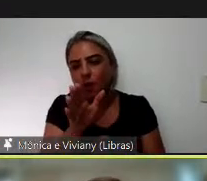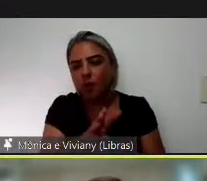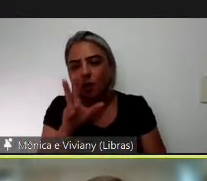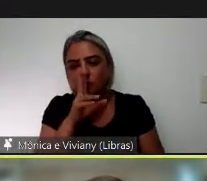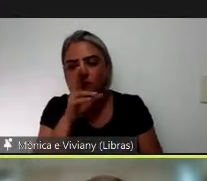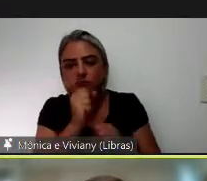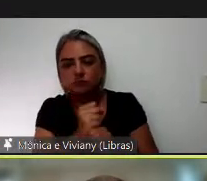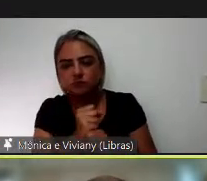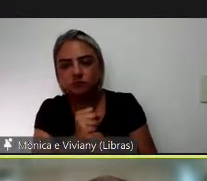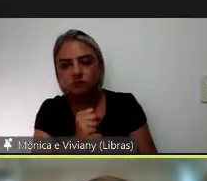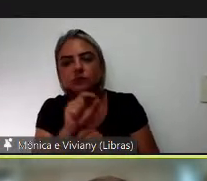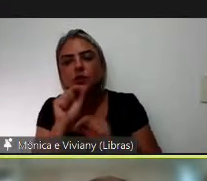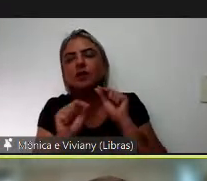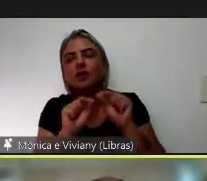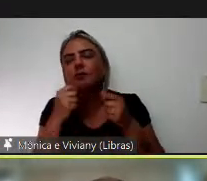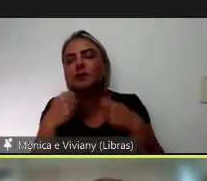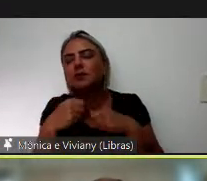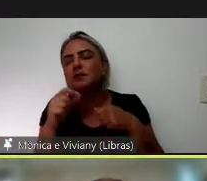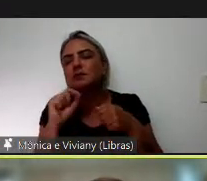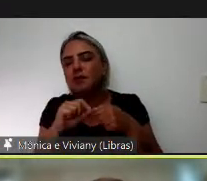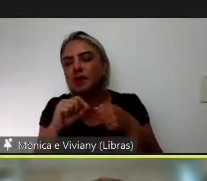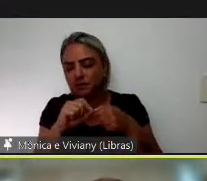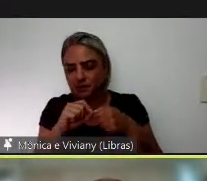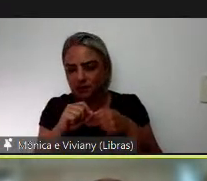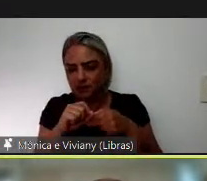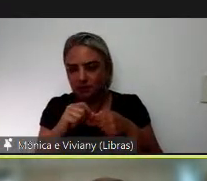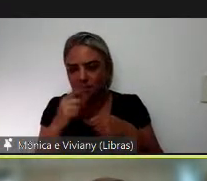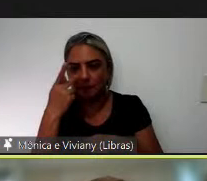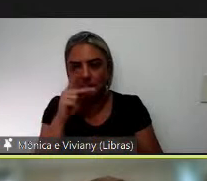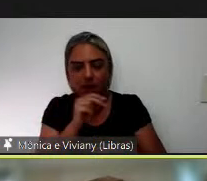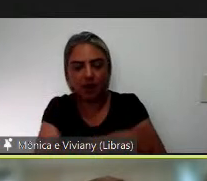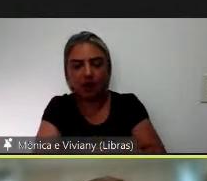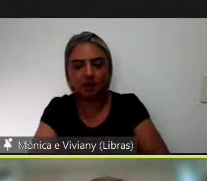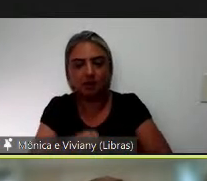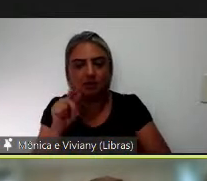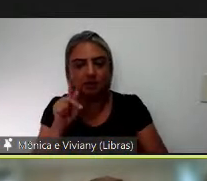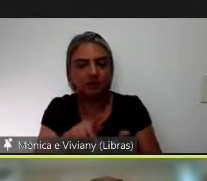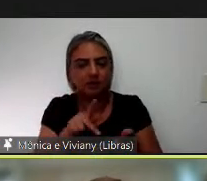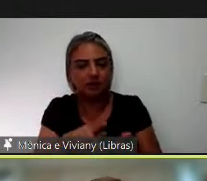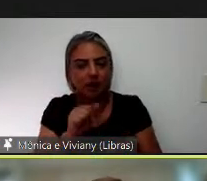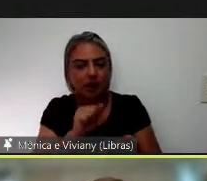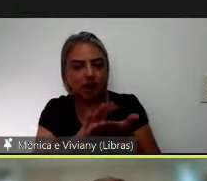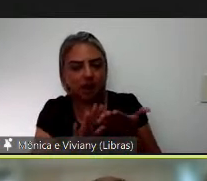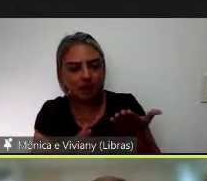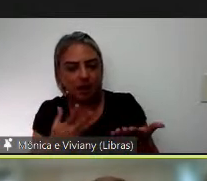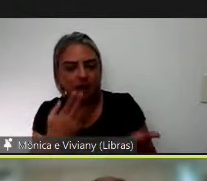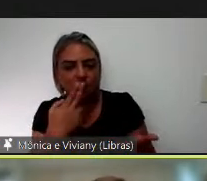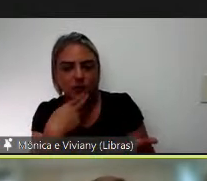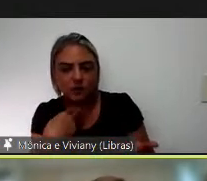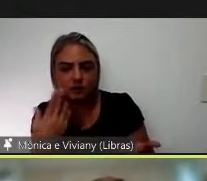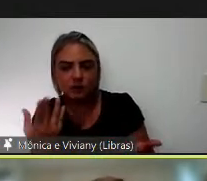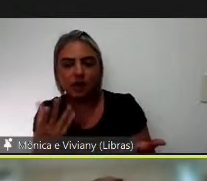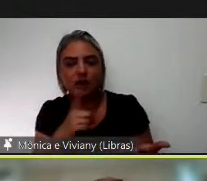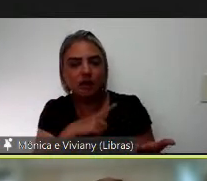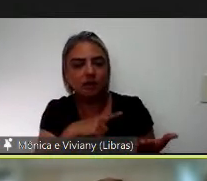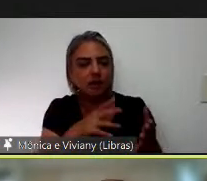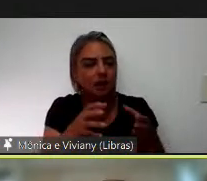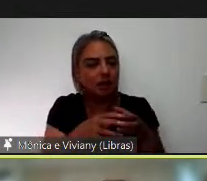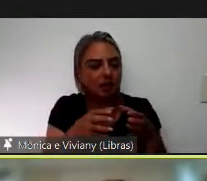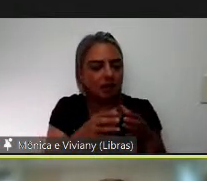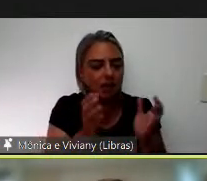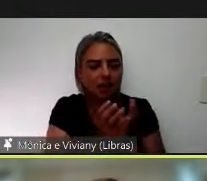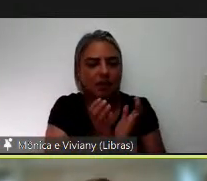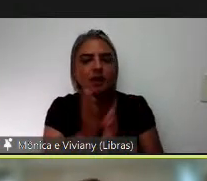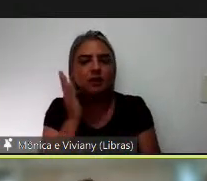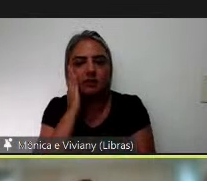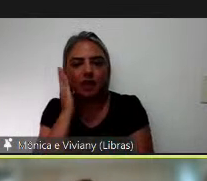the recommendation to strengthen what we need to do. So the action could be a routine